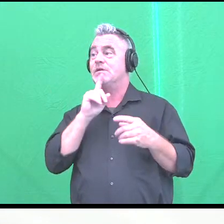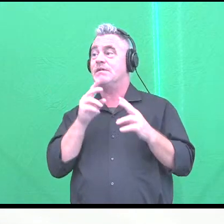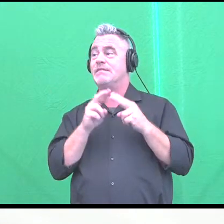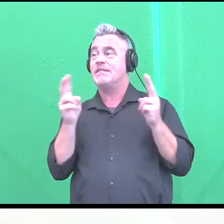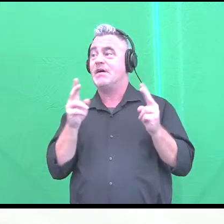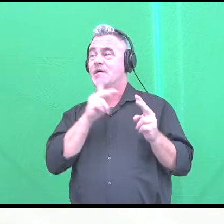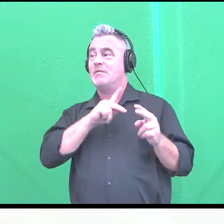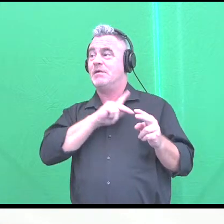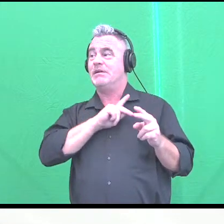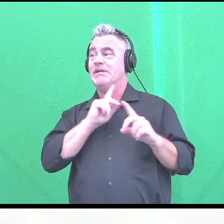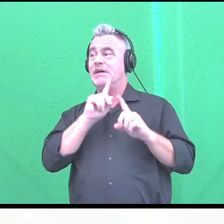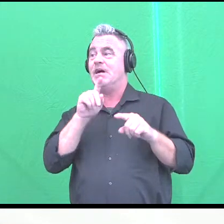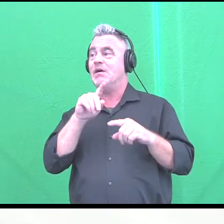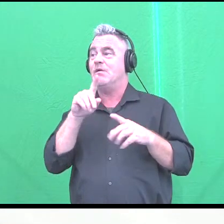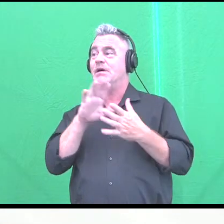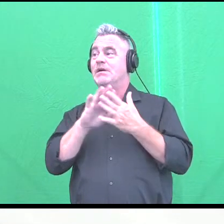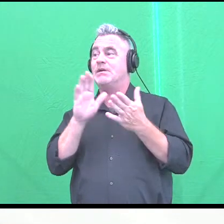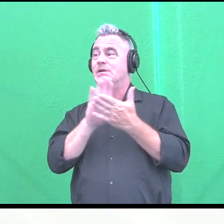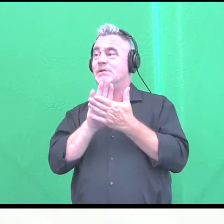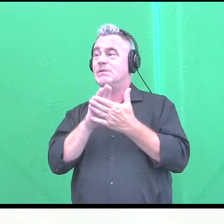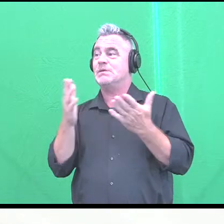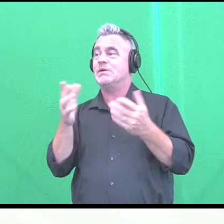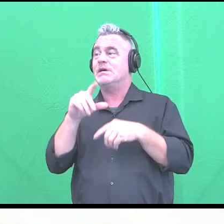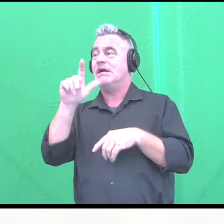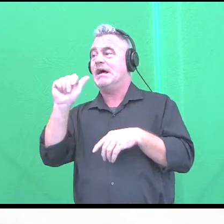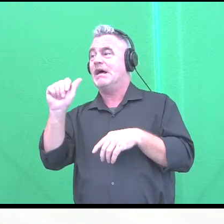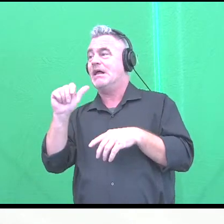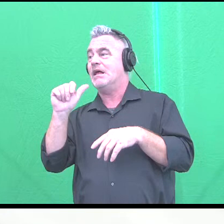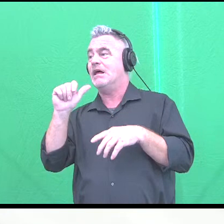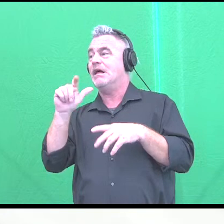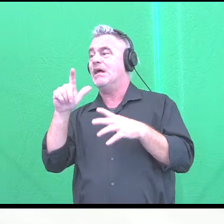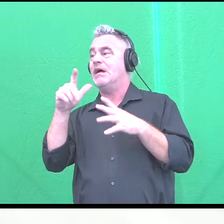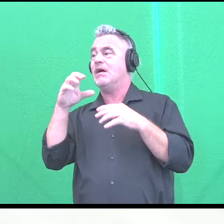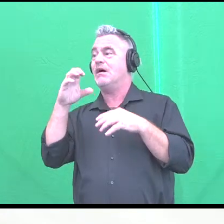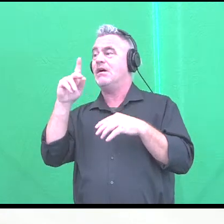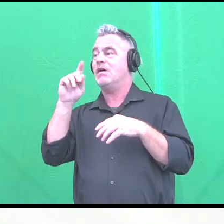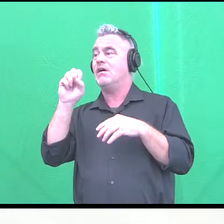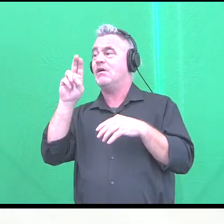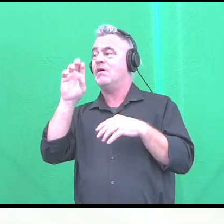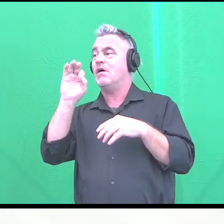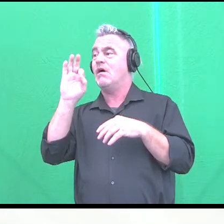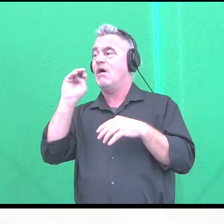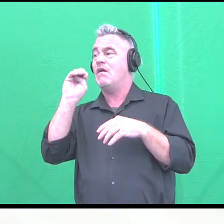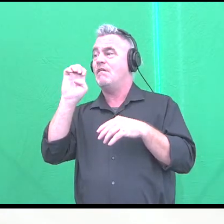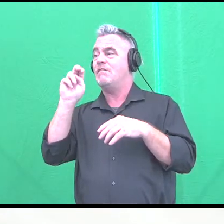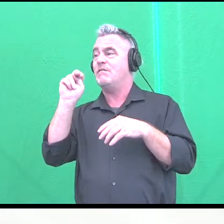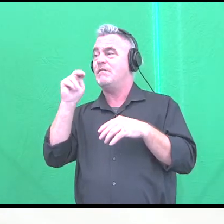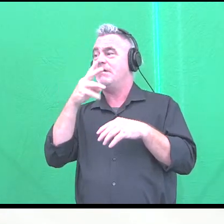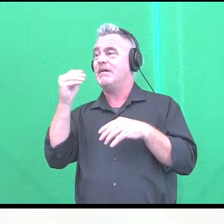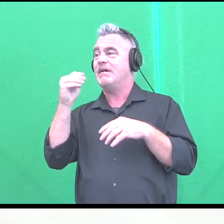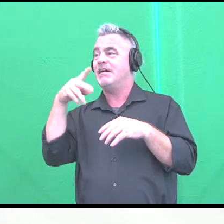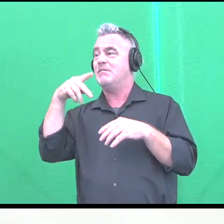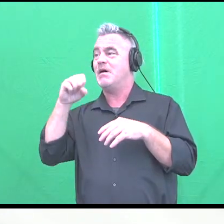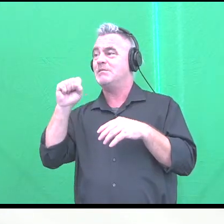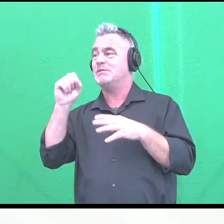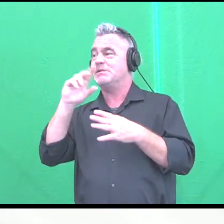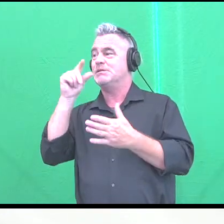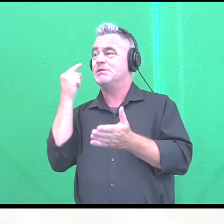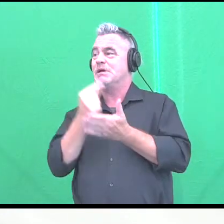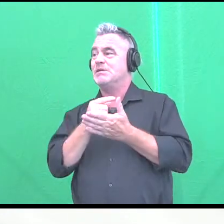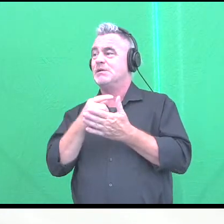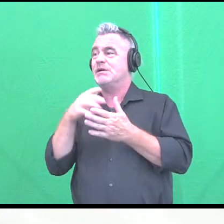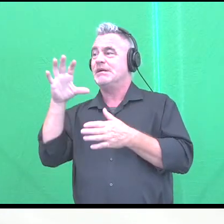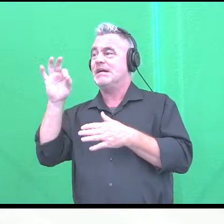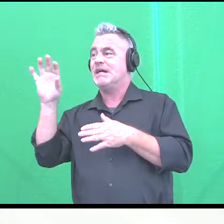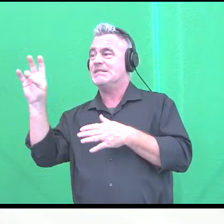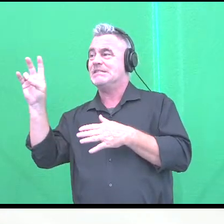went to Catherine Finchie, I went to Nellie Kaufman, and also was a Palm Springs High School graduate back in '97. I